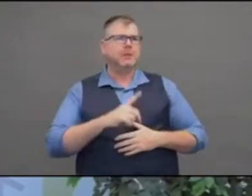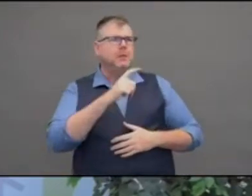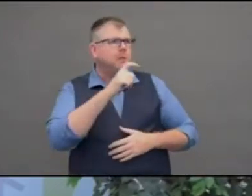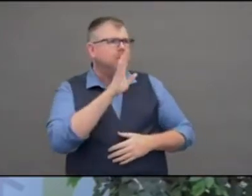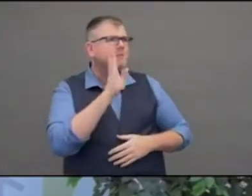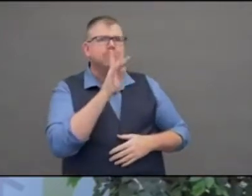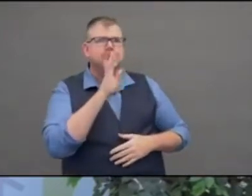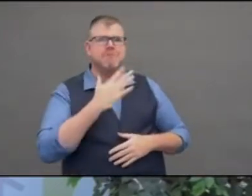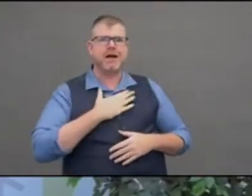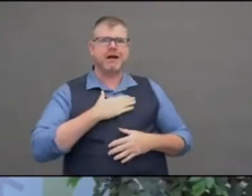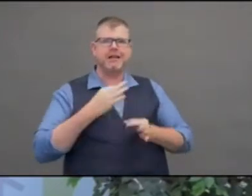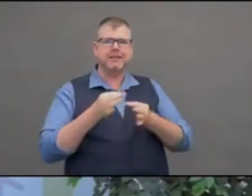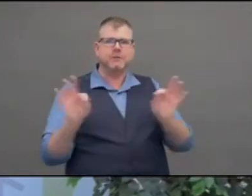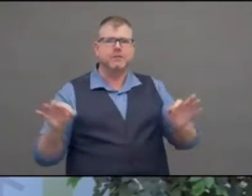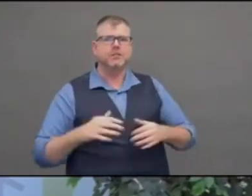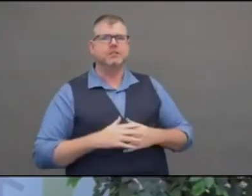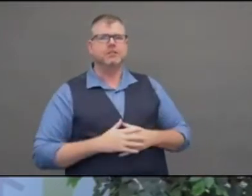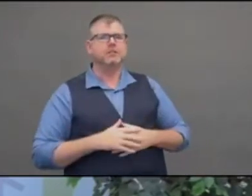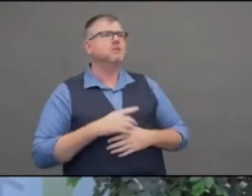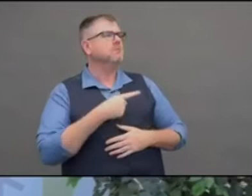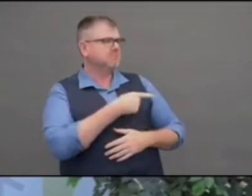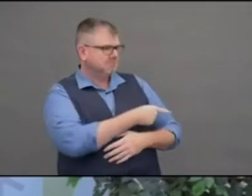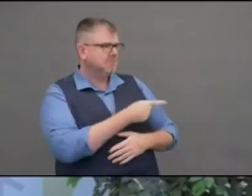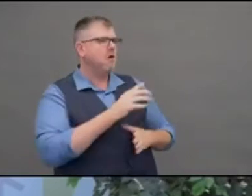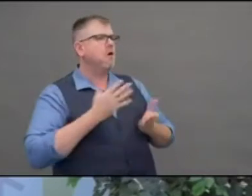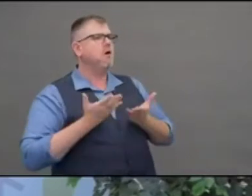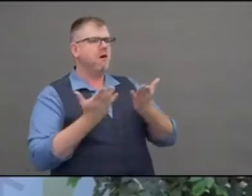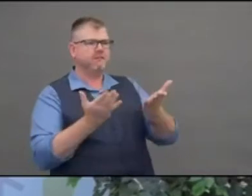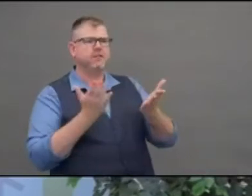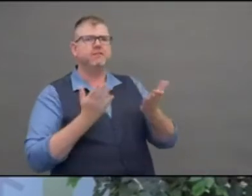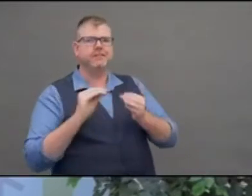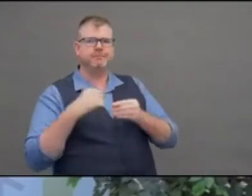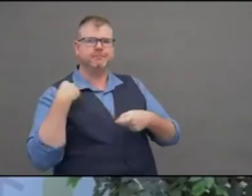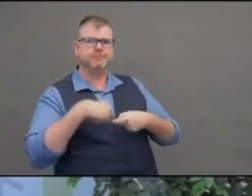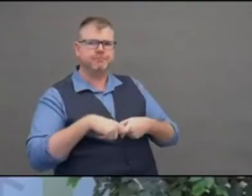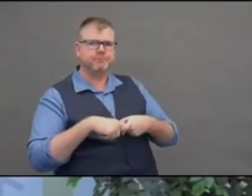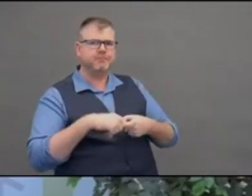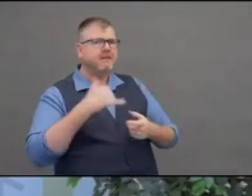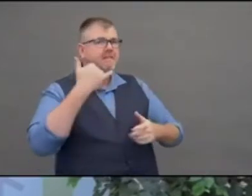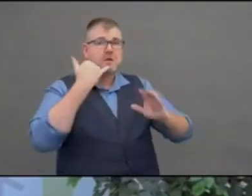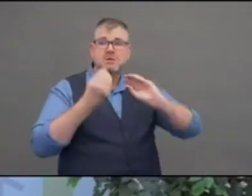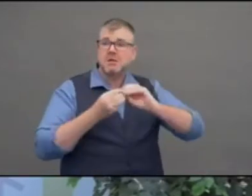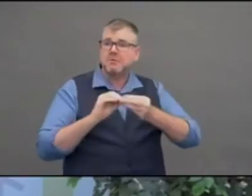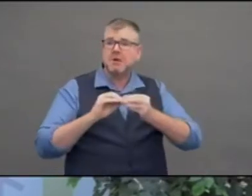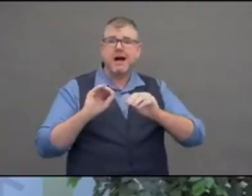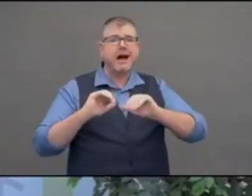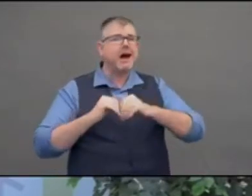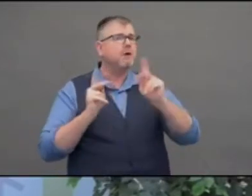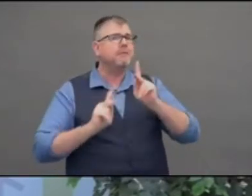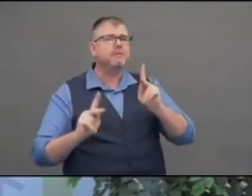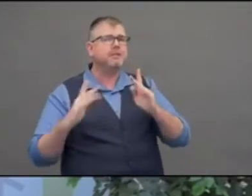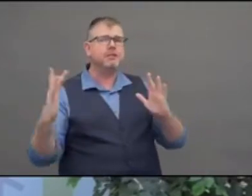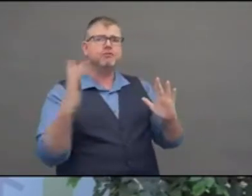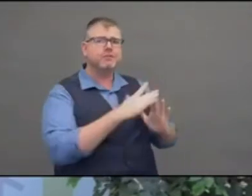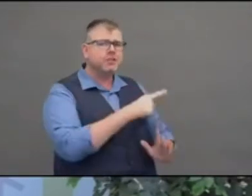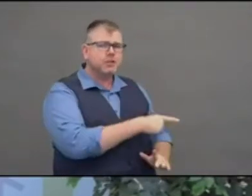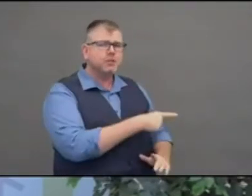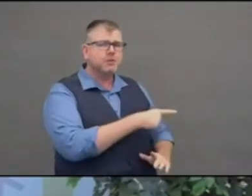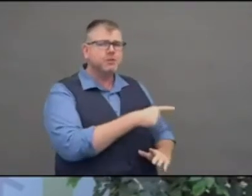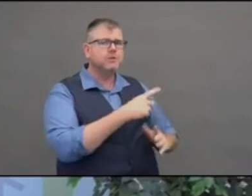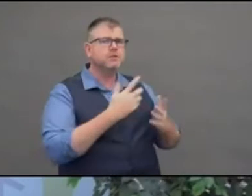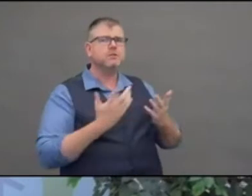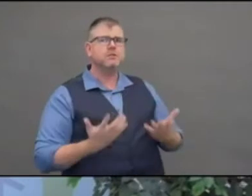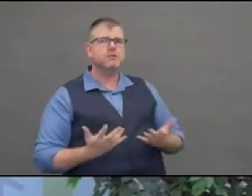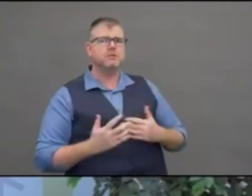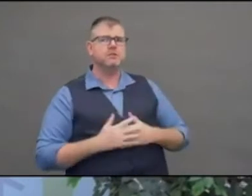in Spanish. Is there a phone number, or how can people reach out to the patient navigation system, or how